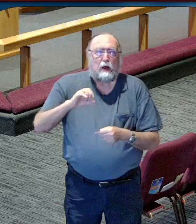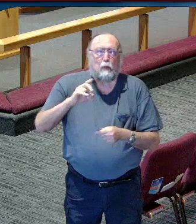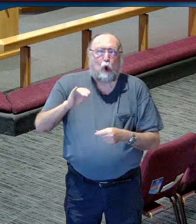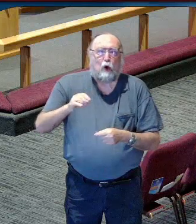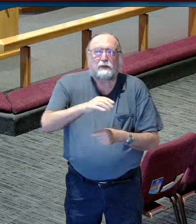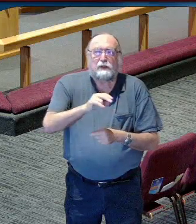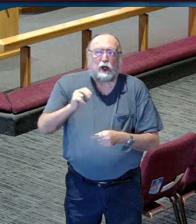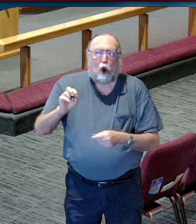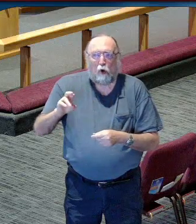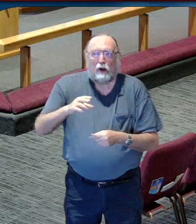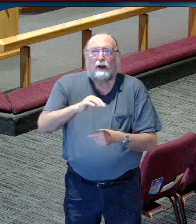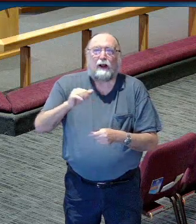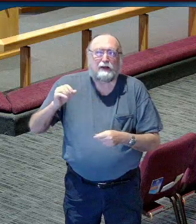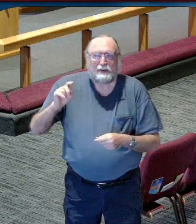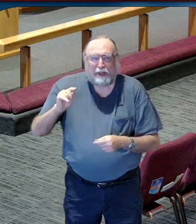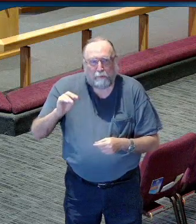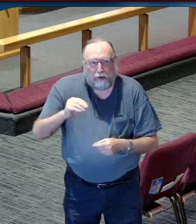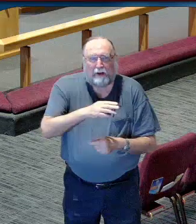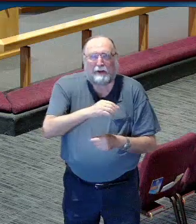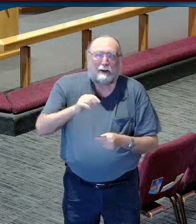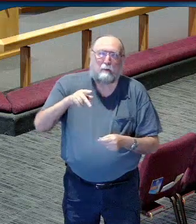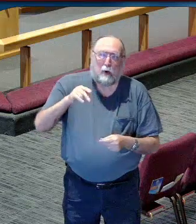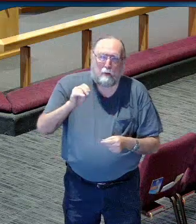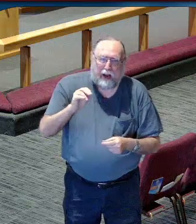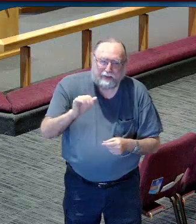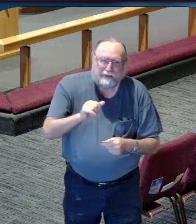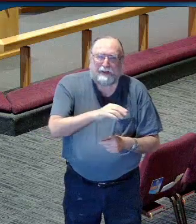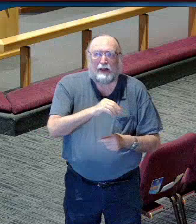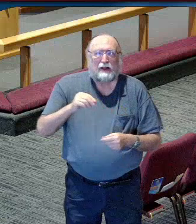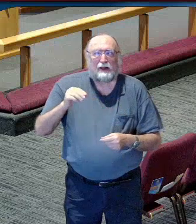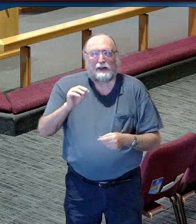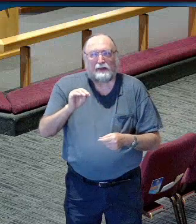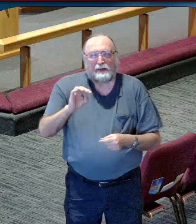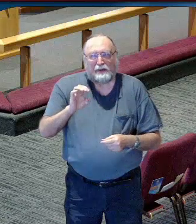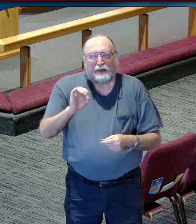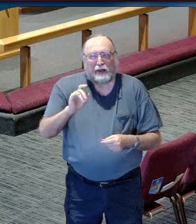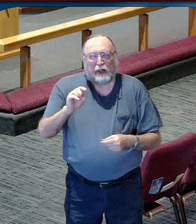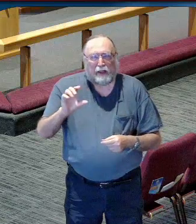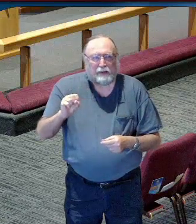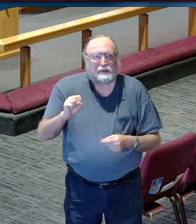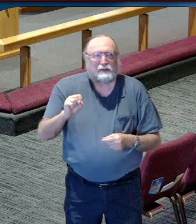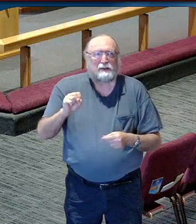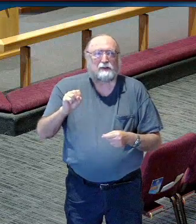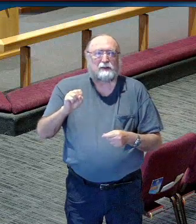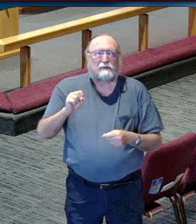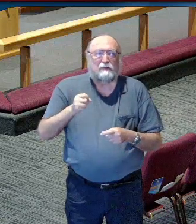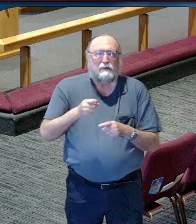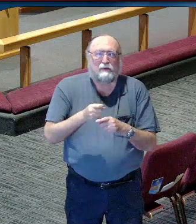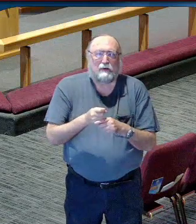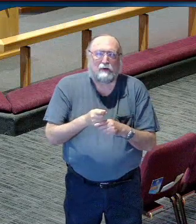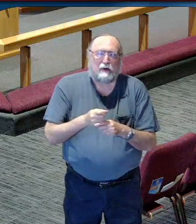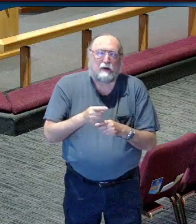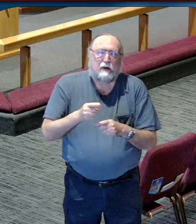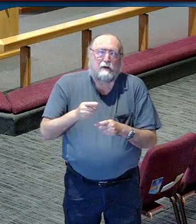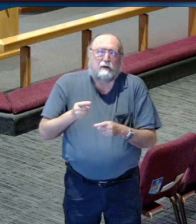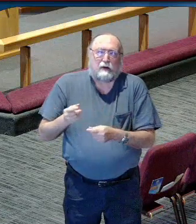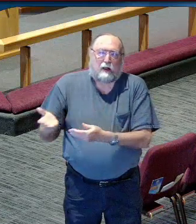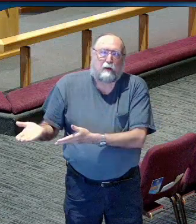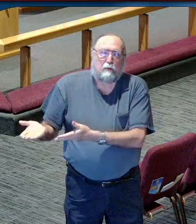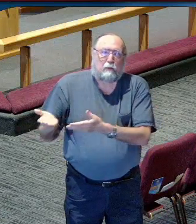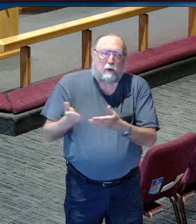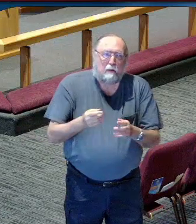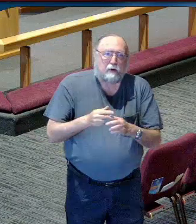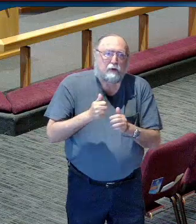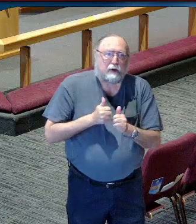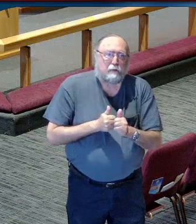Timon, and Parmenas, and Nicholas, a proselyte of Antioch. These they set before the apostles, and